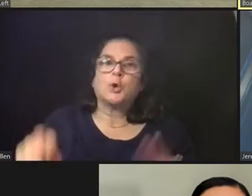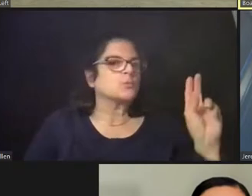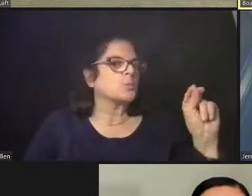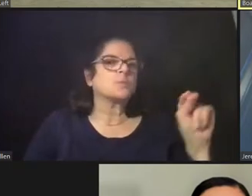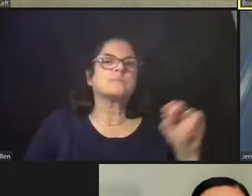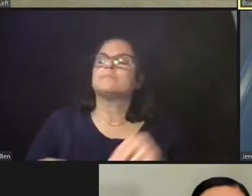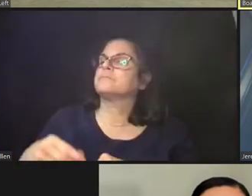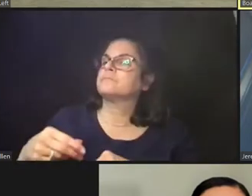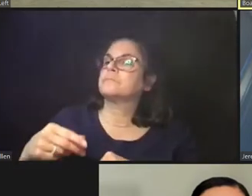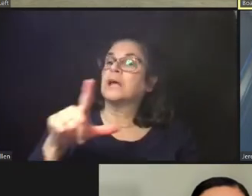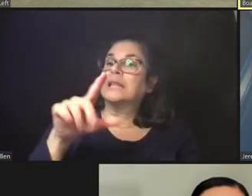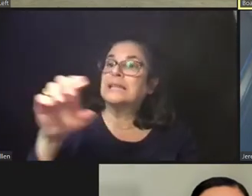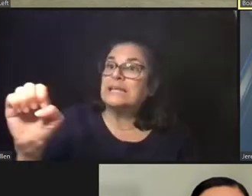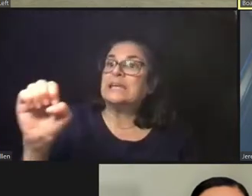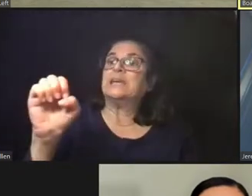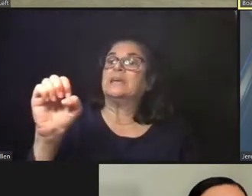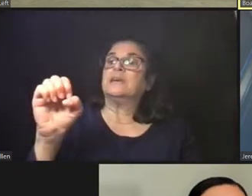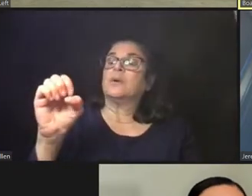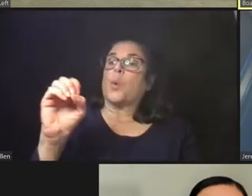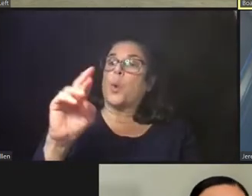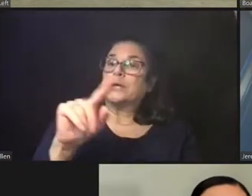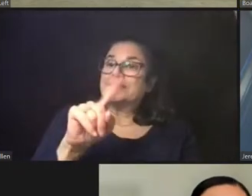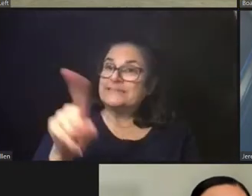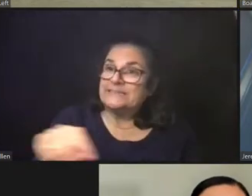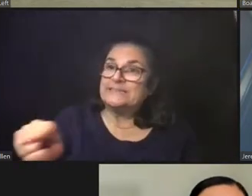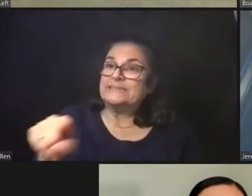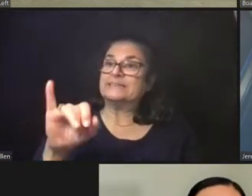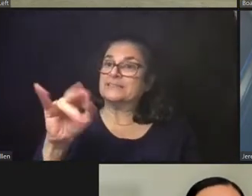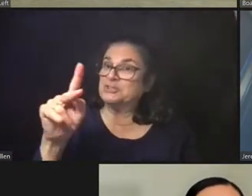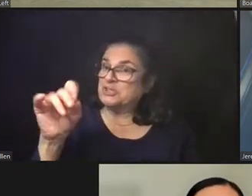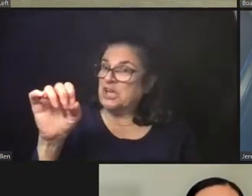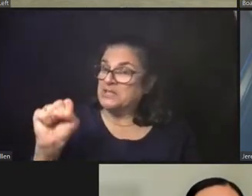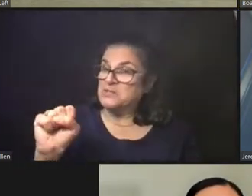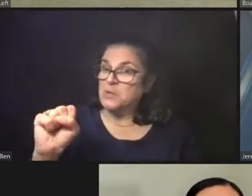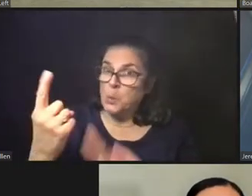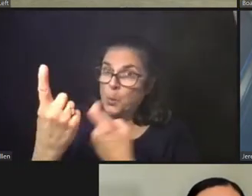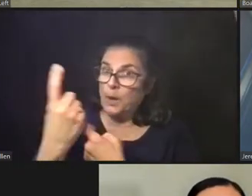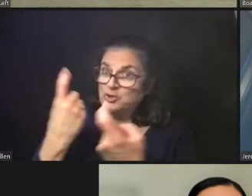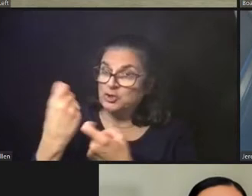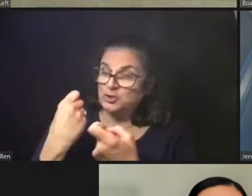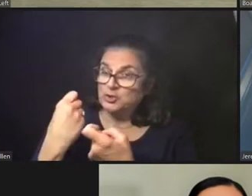Directors Lee, Ortiz, Jakes, any questions? No questions.